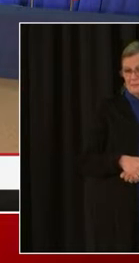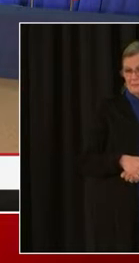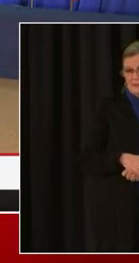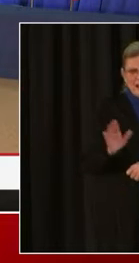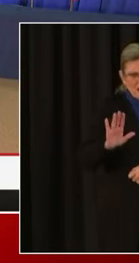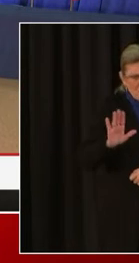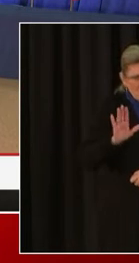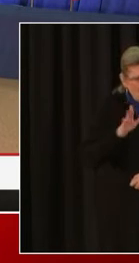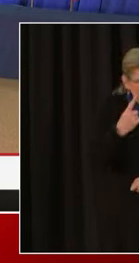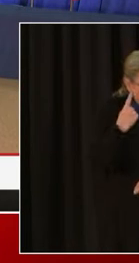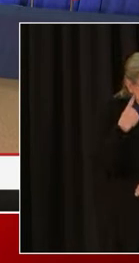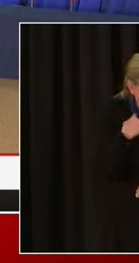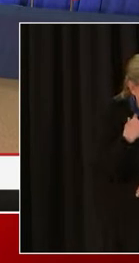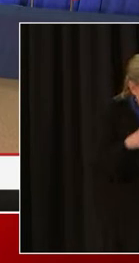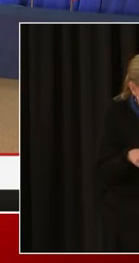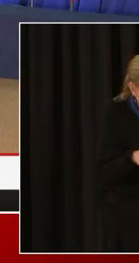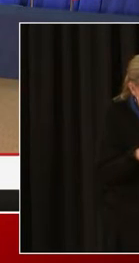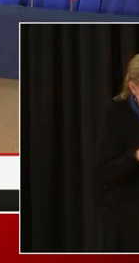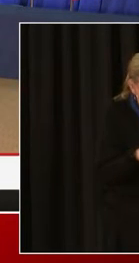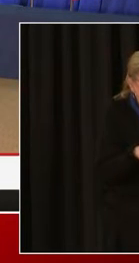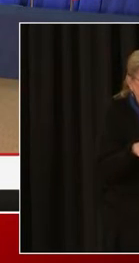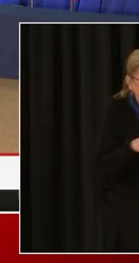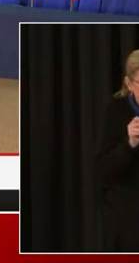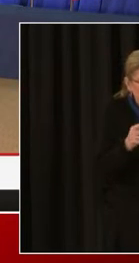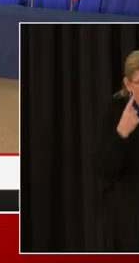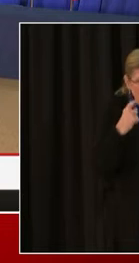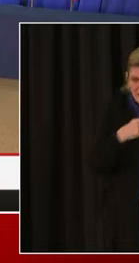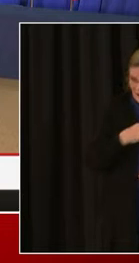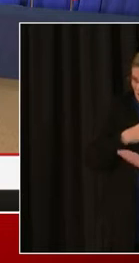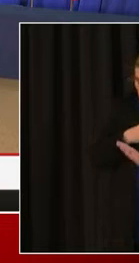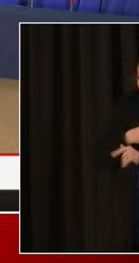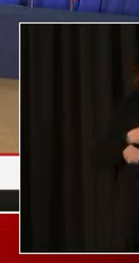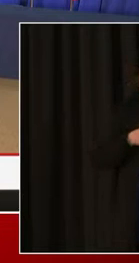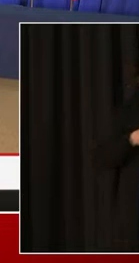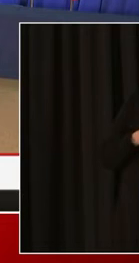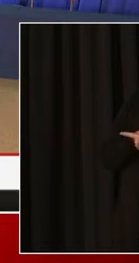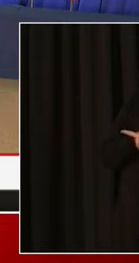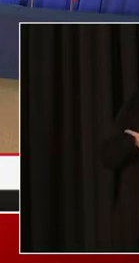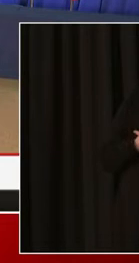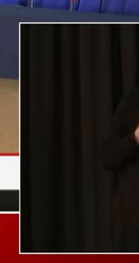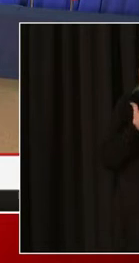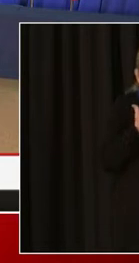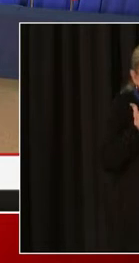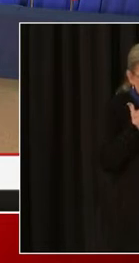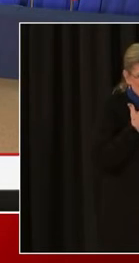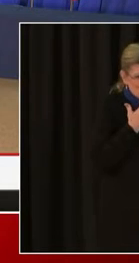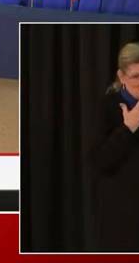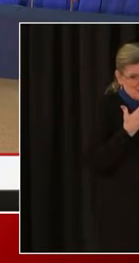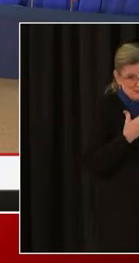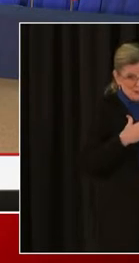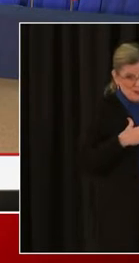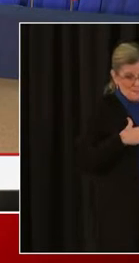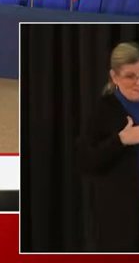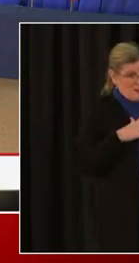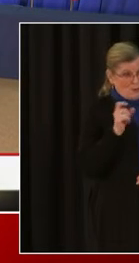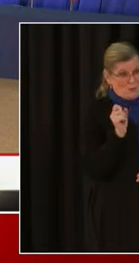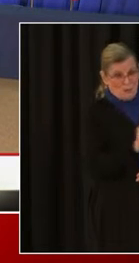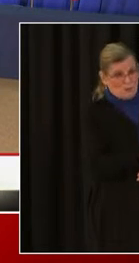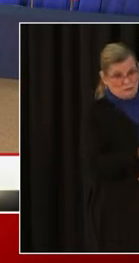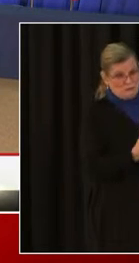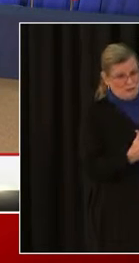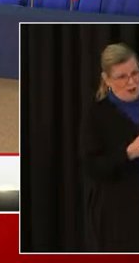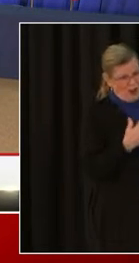Hello, can you hear me? Yep, we can hear you, Laura. Hello? Yes. Thank you. My question is that if there